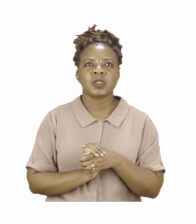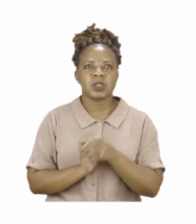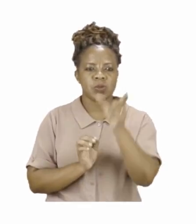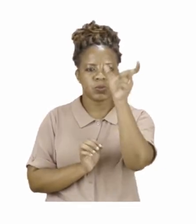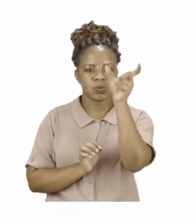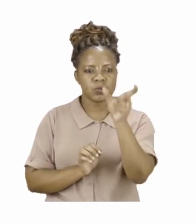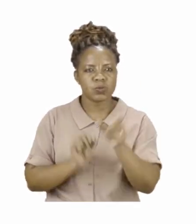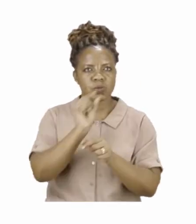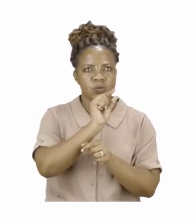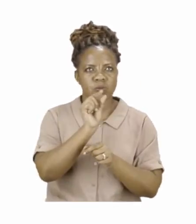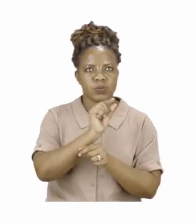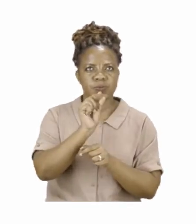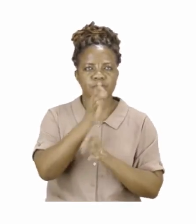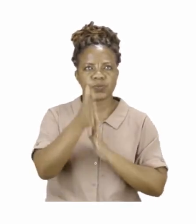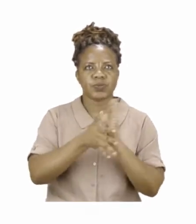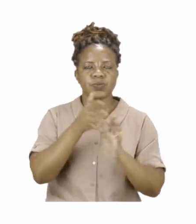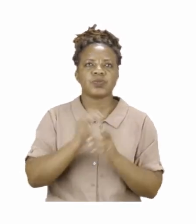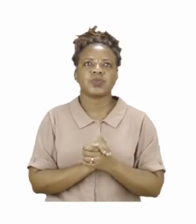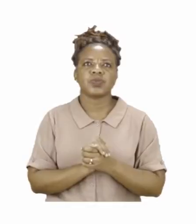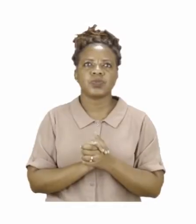see. We have